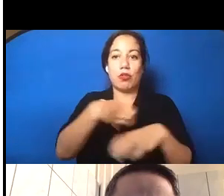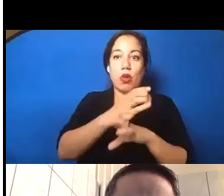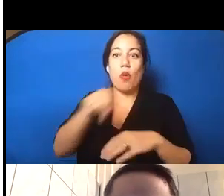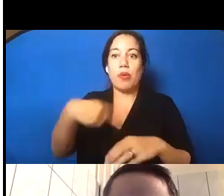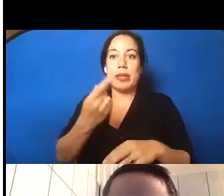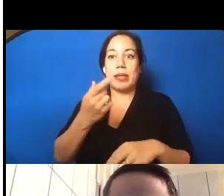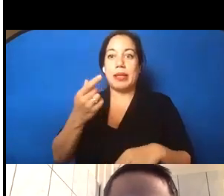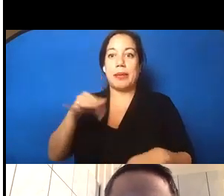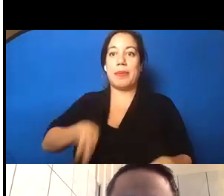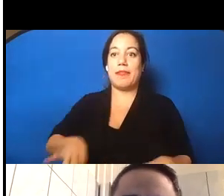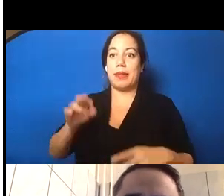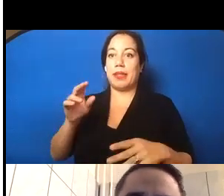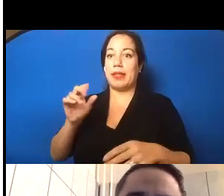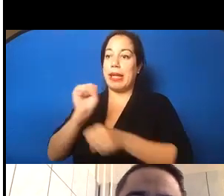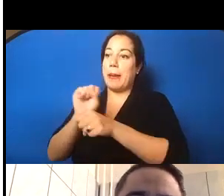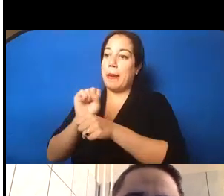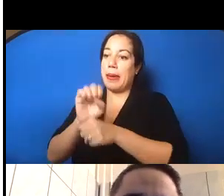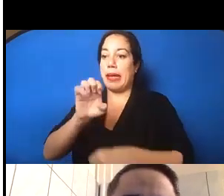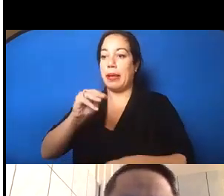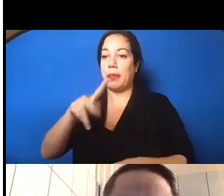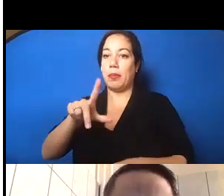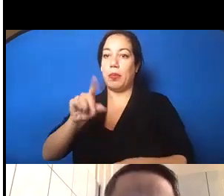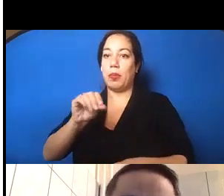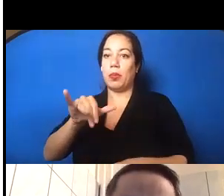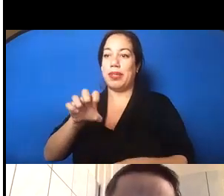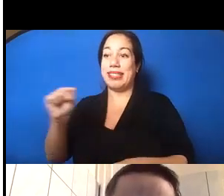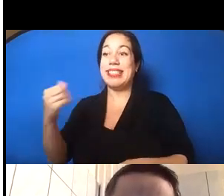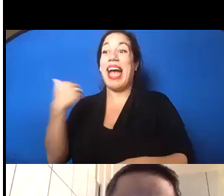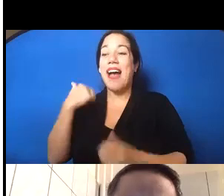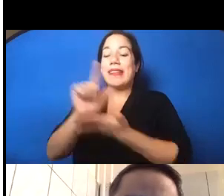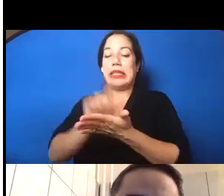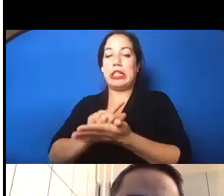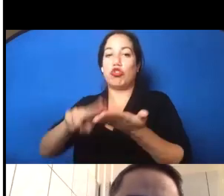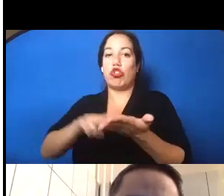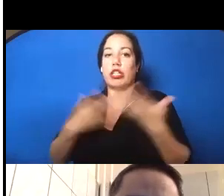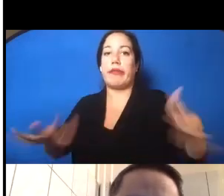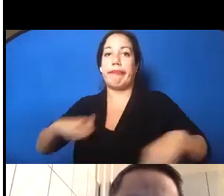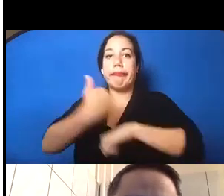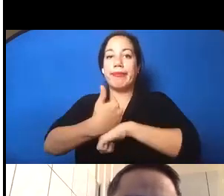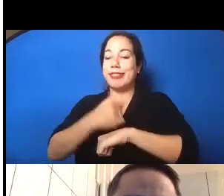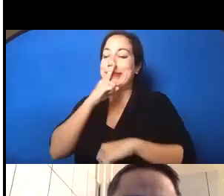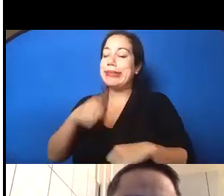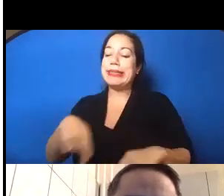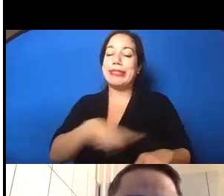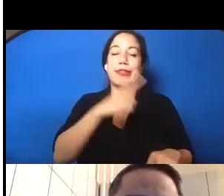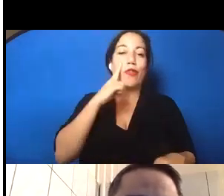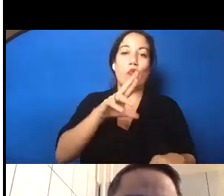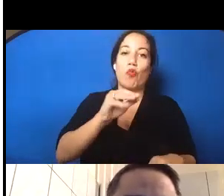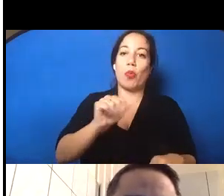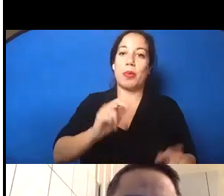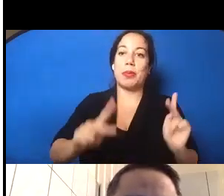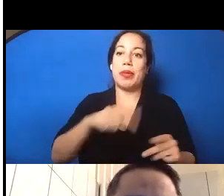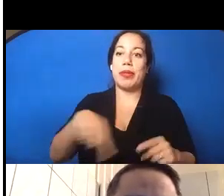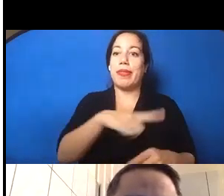of employees who are having legal contracts in force. That is not the case for the Roma, for example, who are